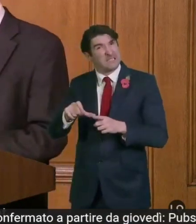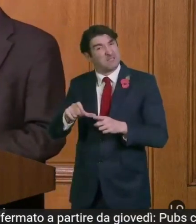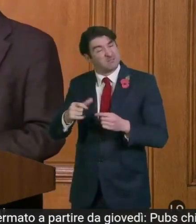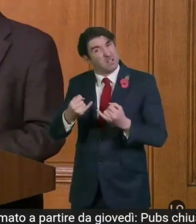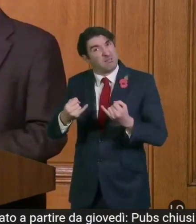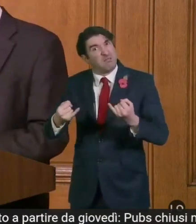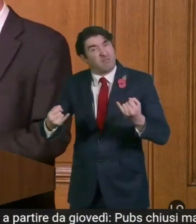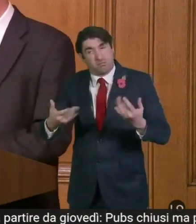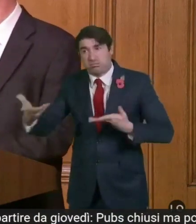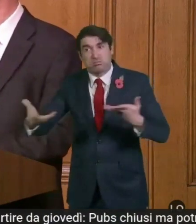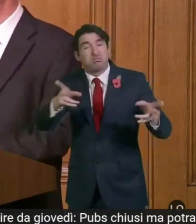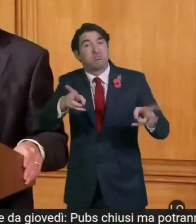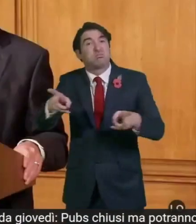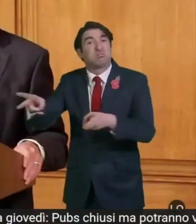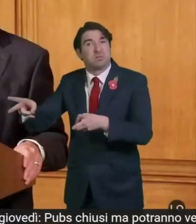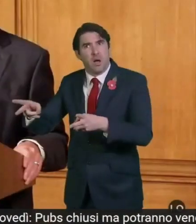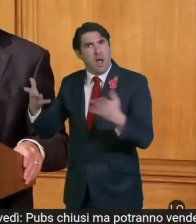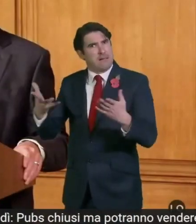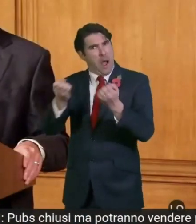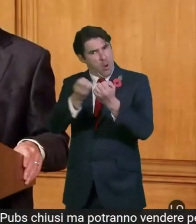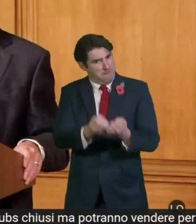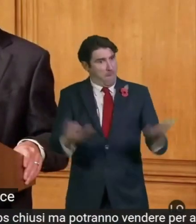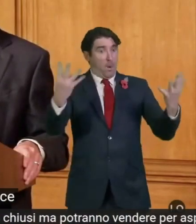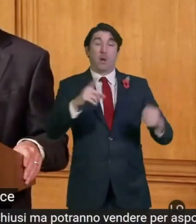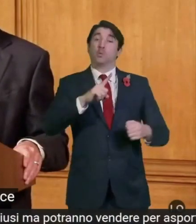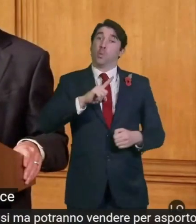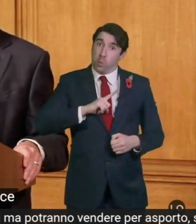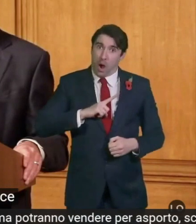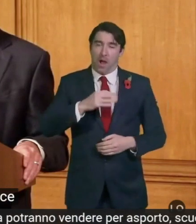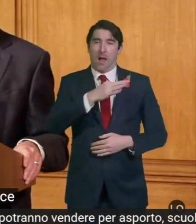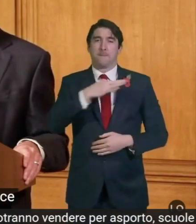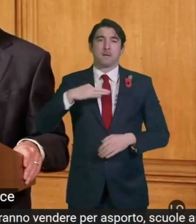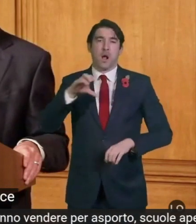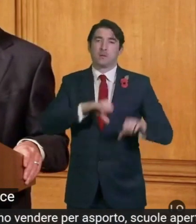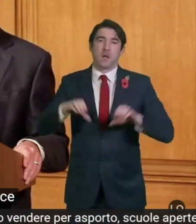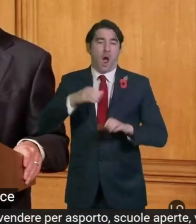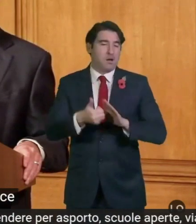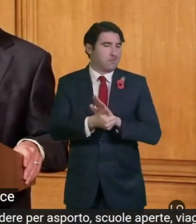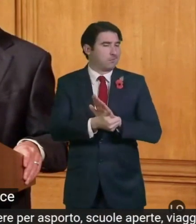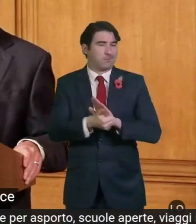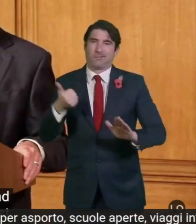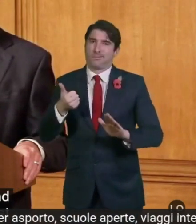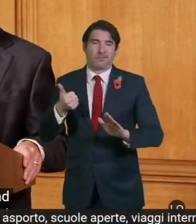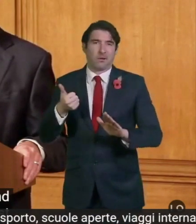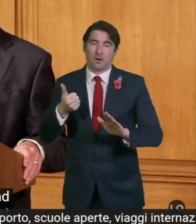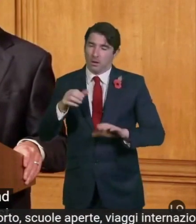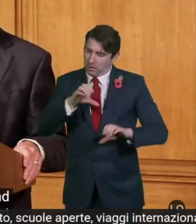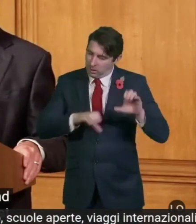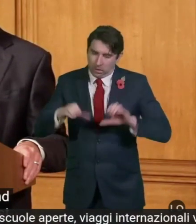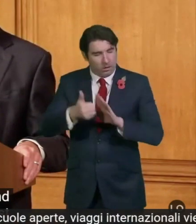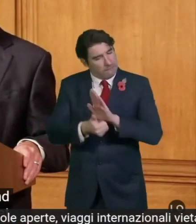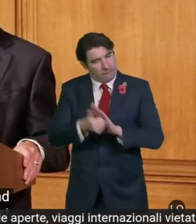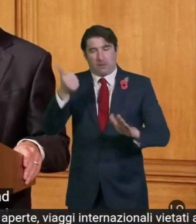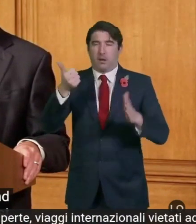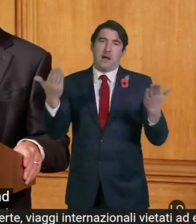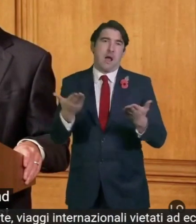And I think there are three concrete things to bear in mind of the advances in science. First, we now know one drug,